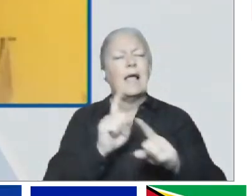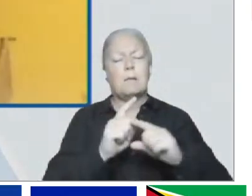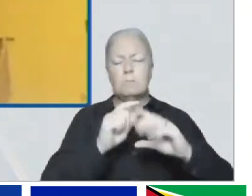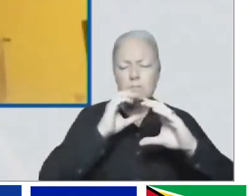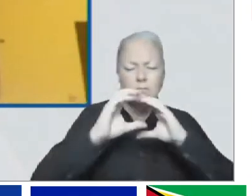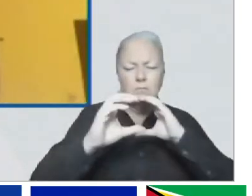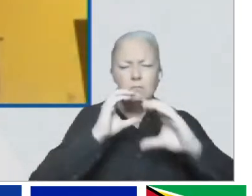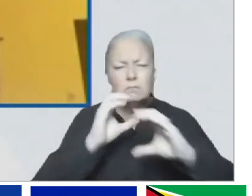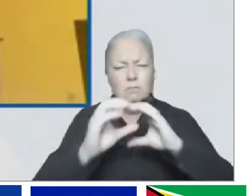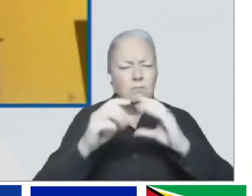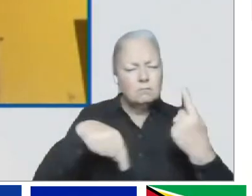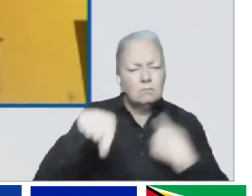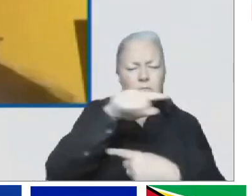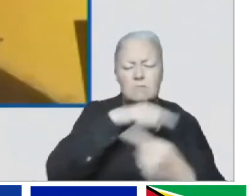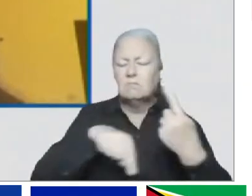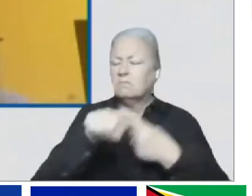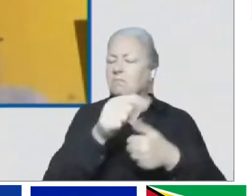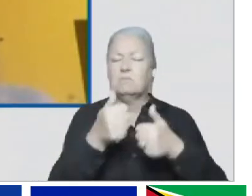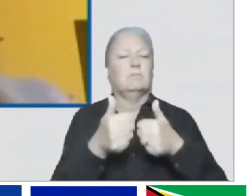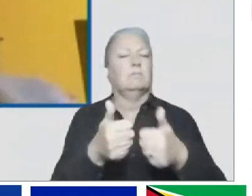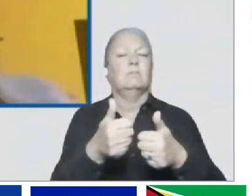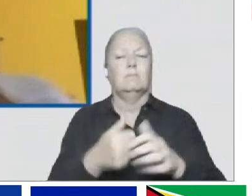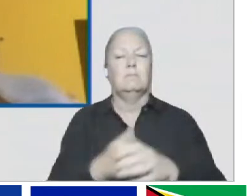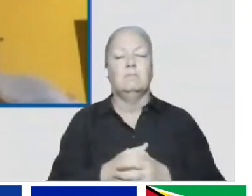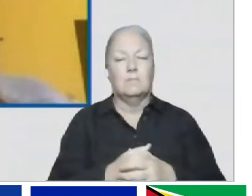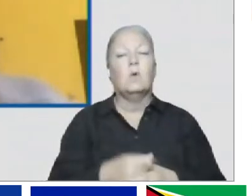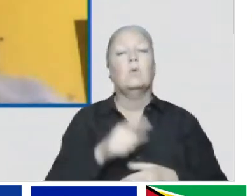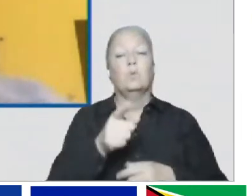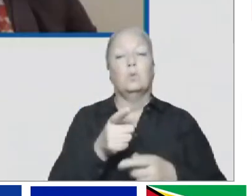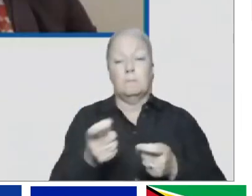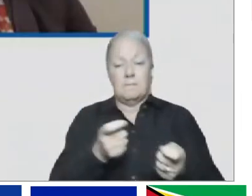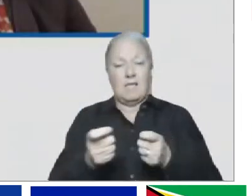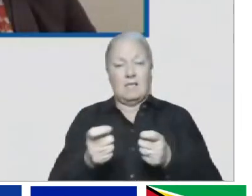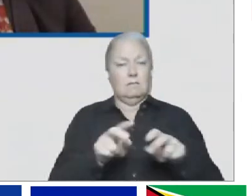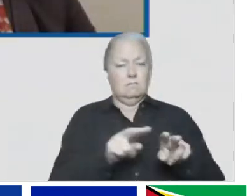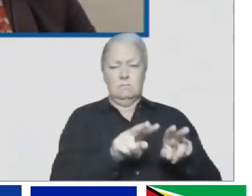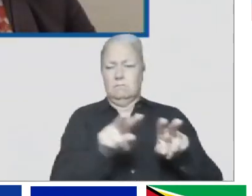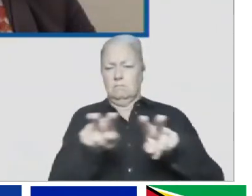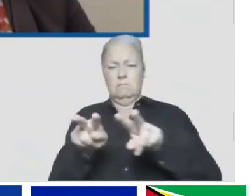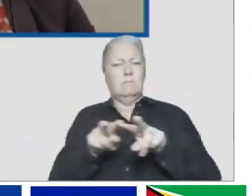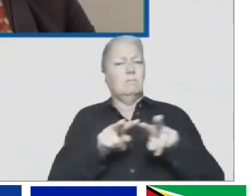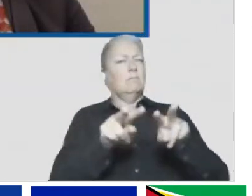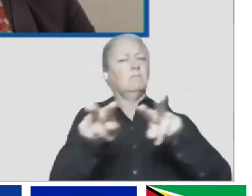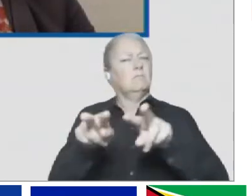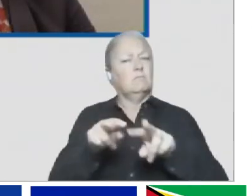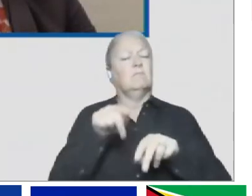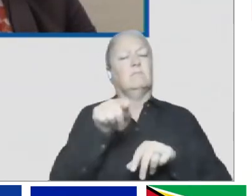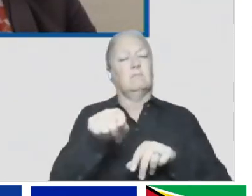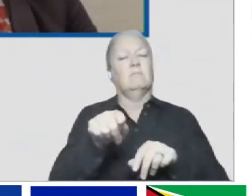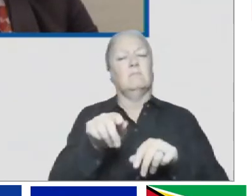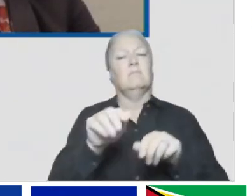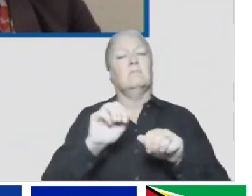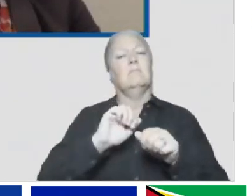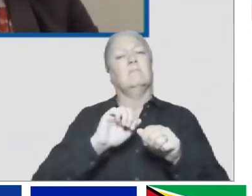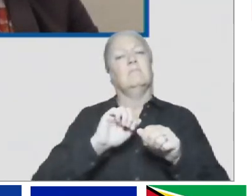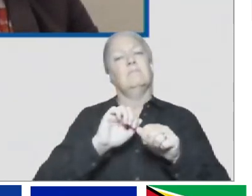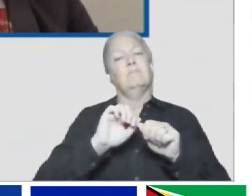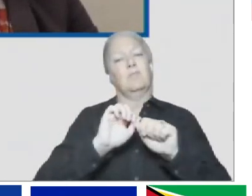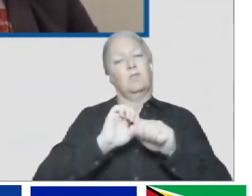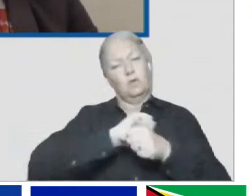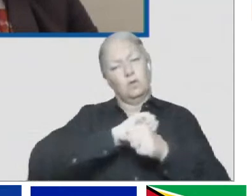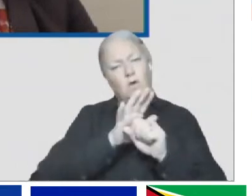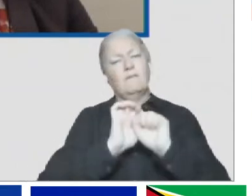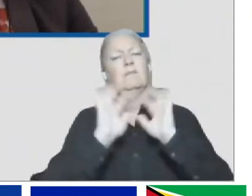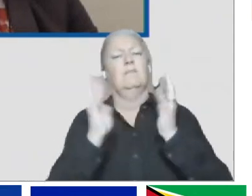to manage and control the pandemics. It is great to hear that from you. So,